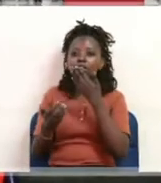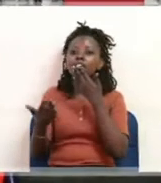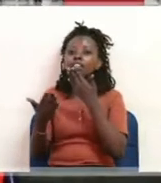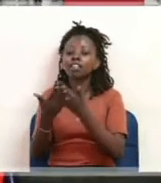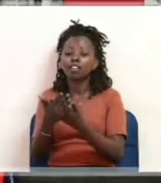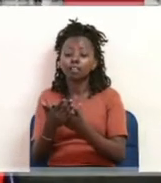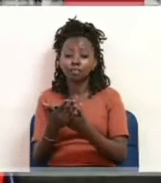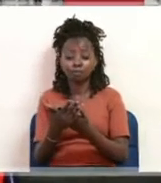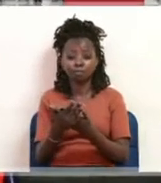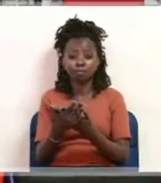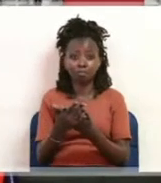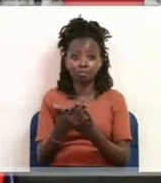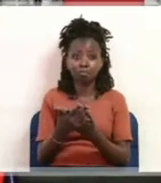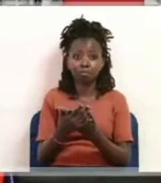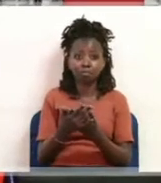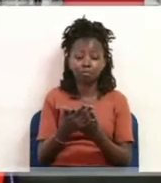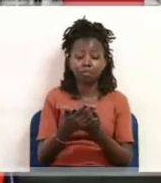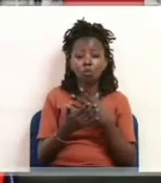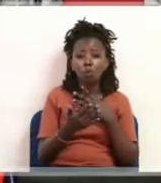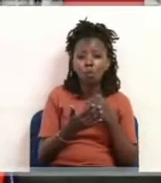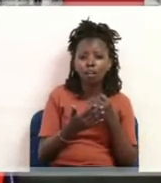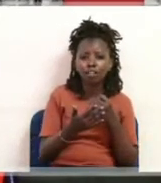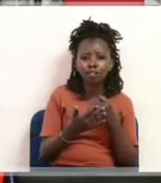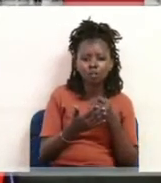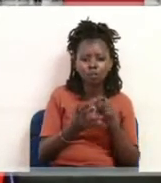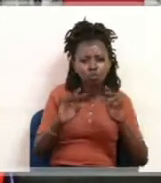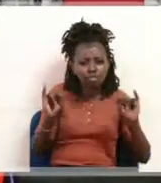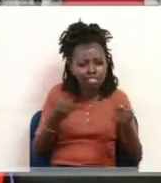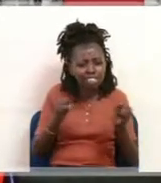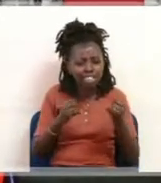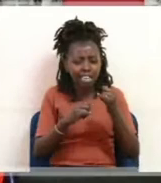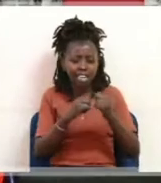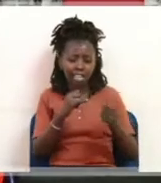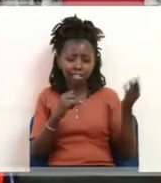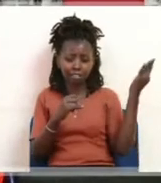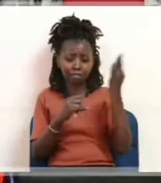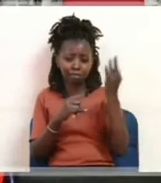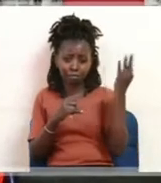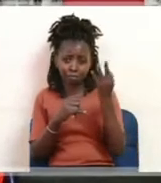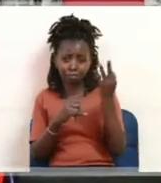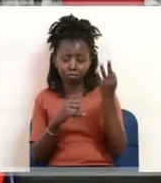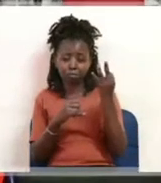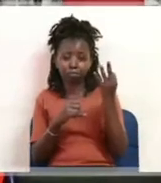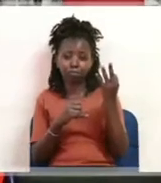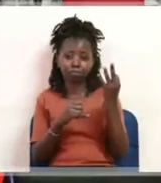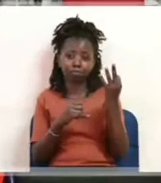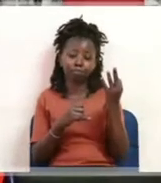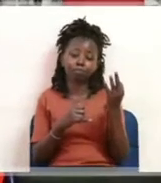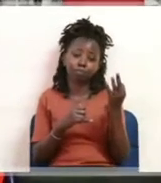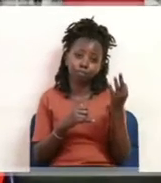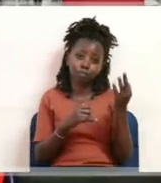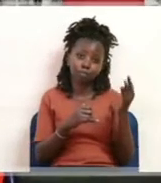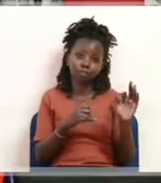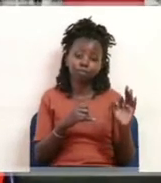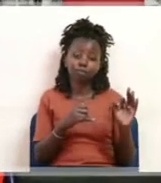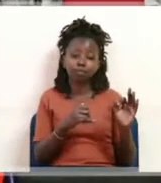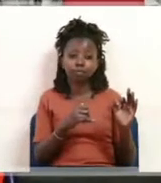I want to quickly try to conclude what I'm saying, because I have a few minutes.